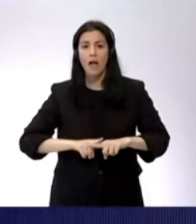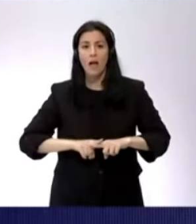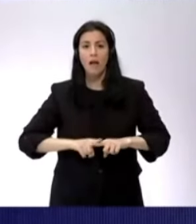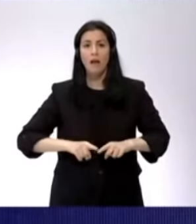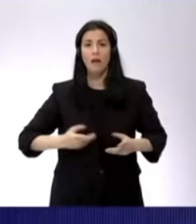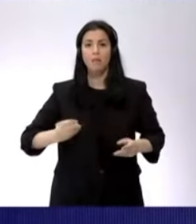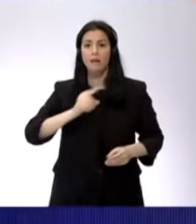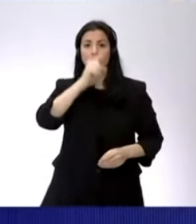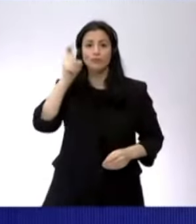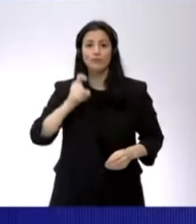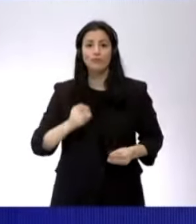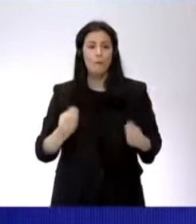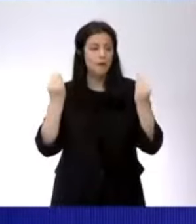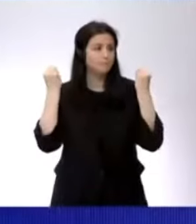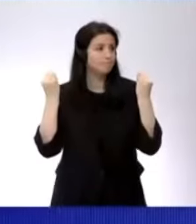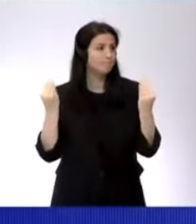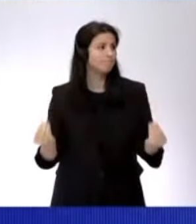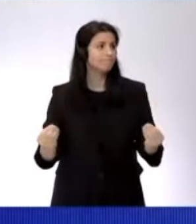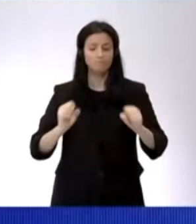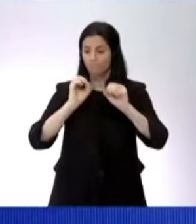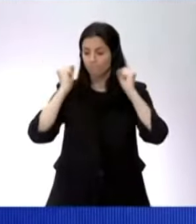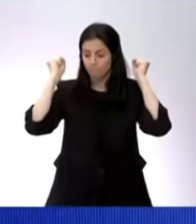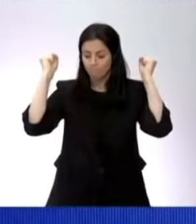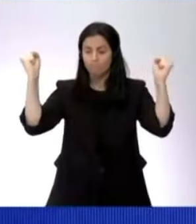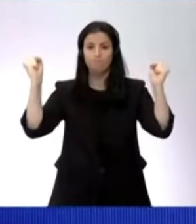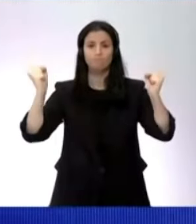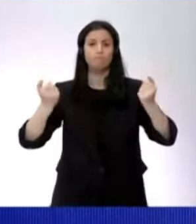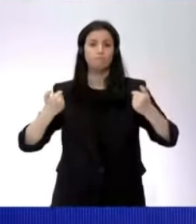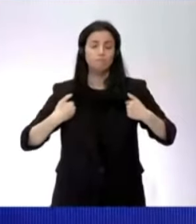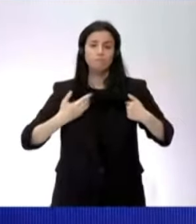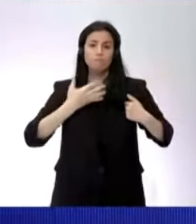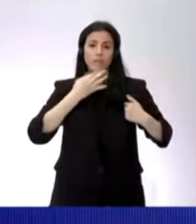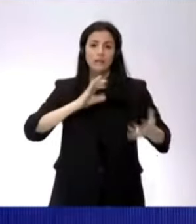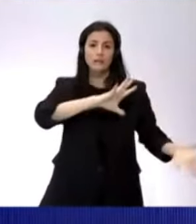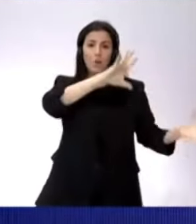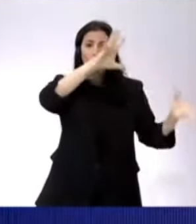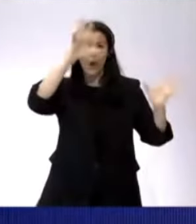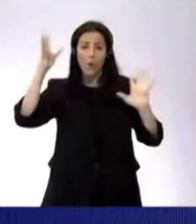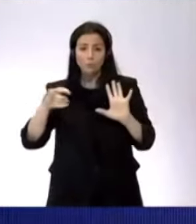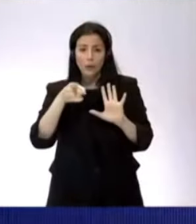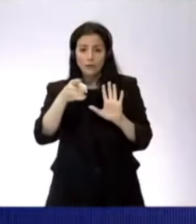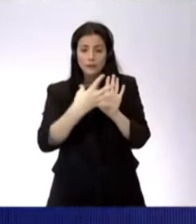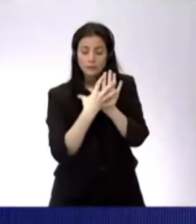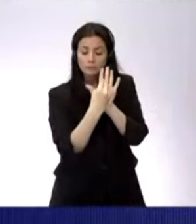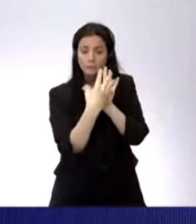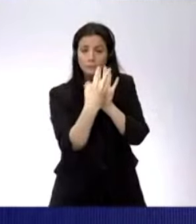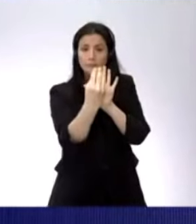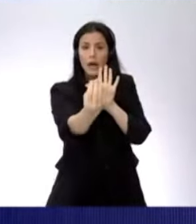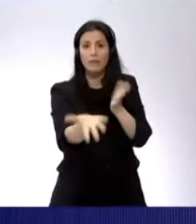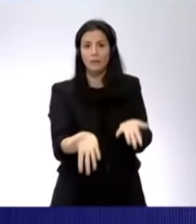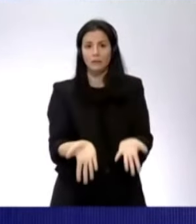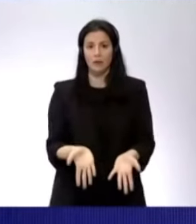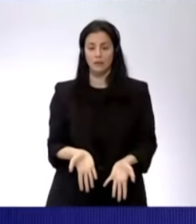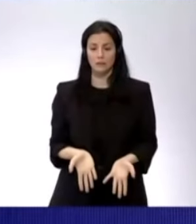And it is home to some of Europe's fastest-growing start-ups. And you have achieved all of this while